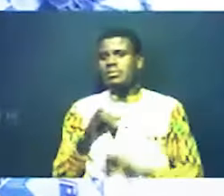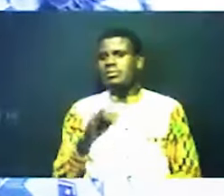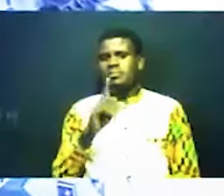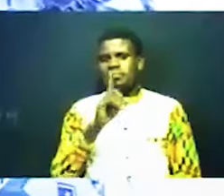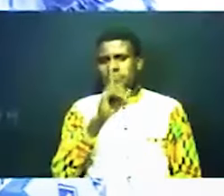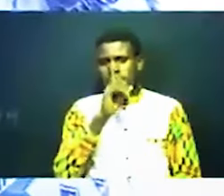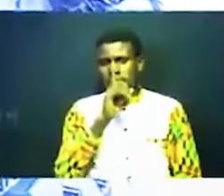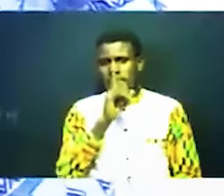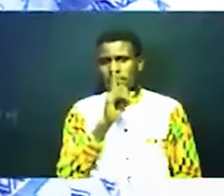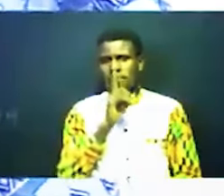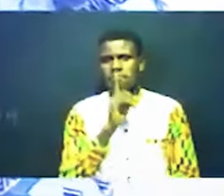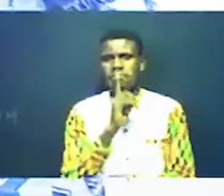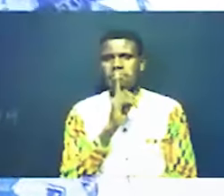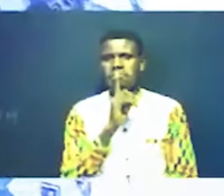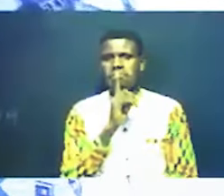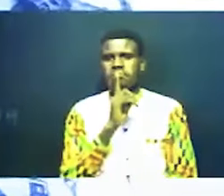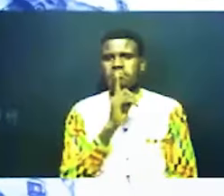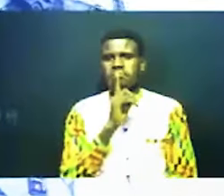quiet.